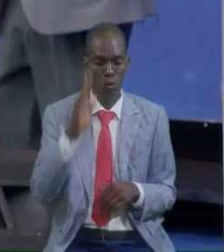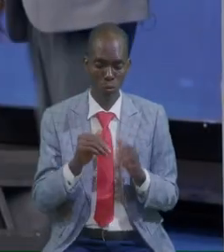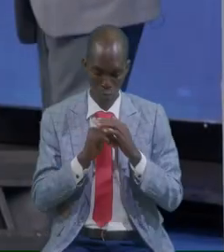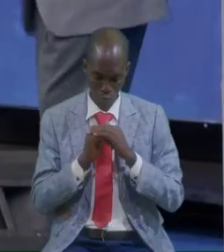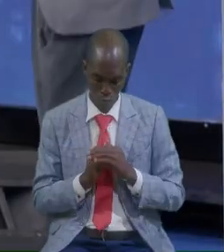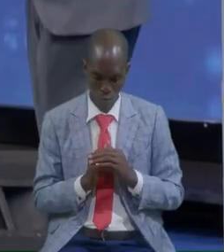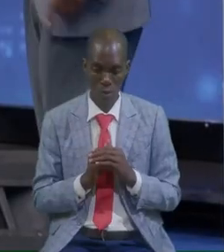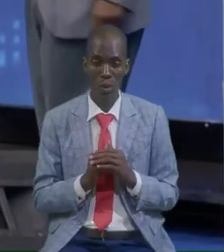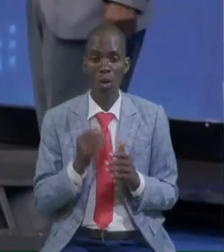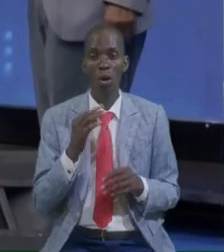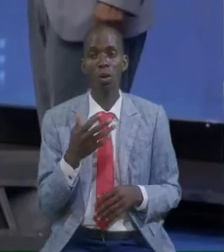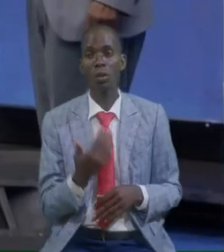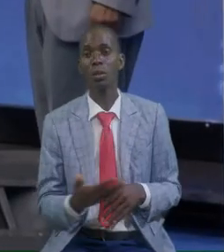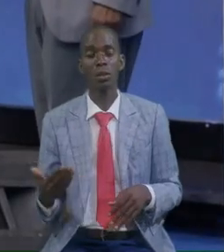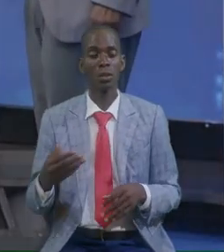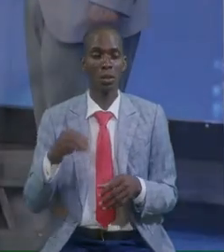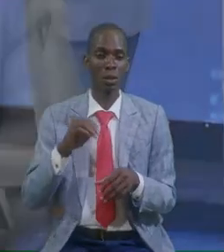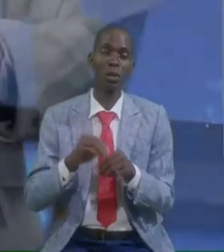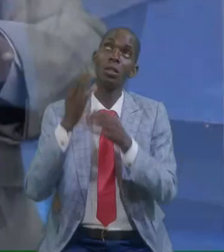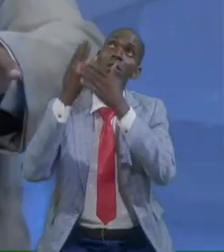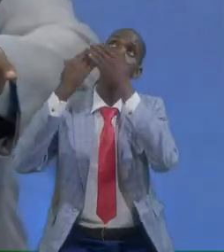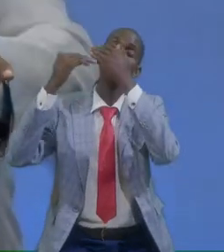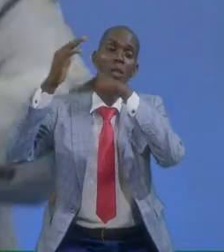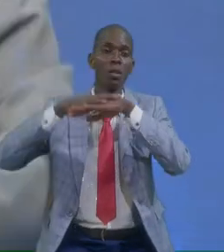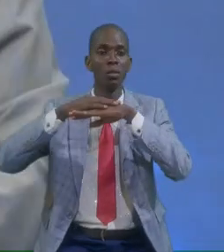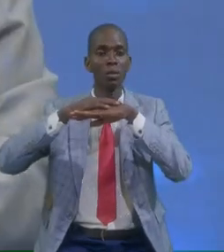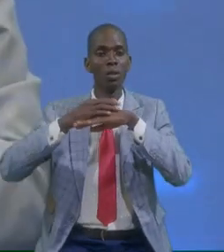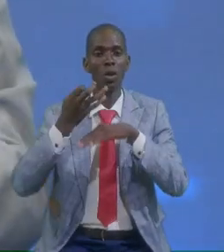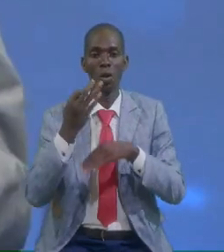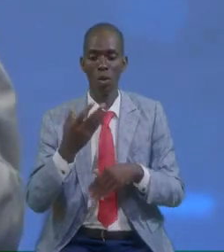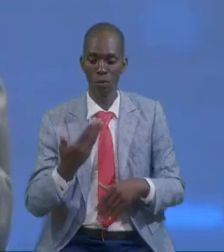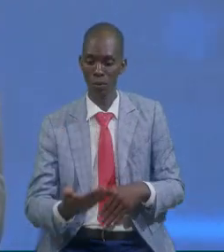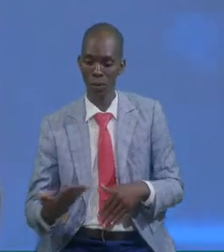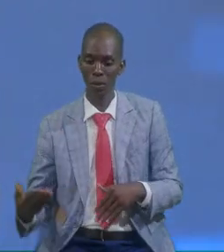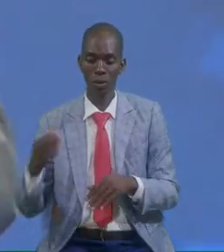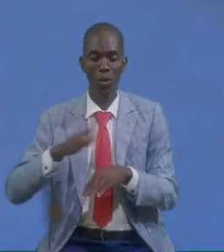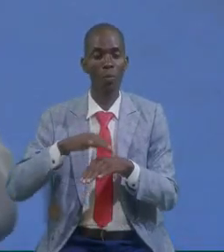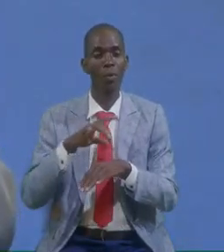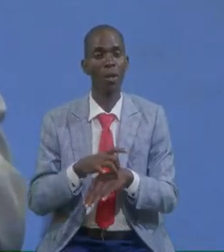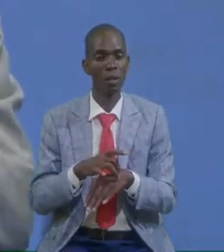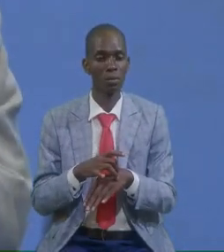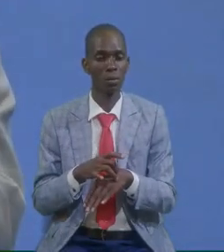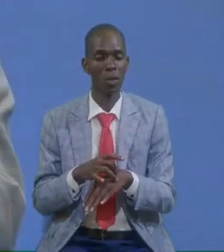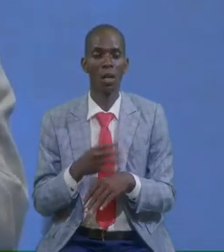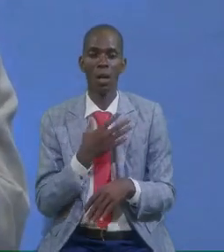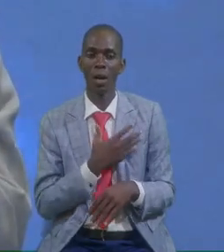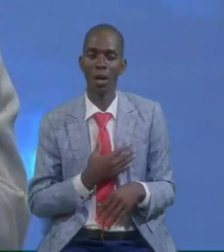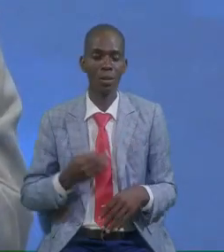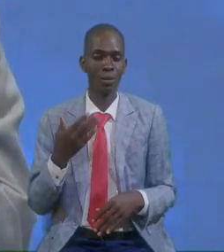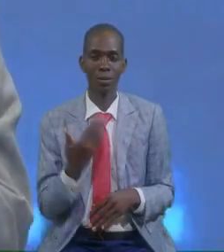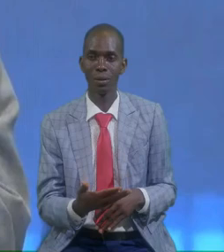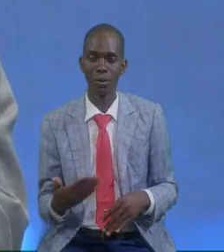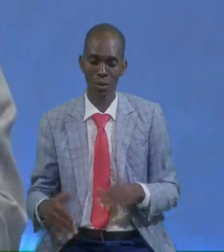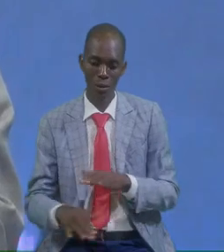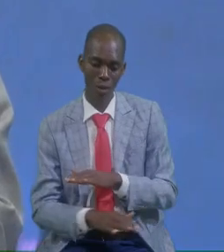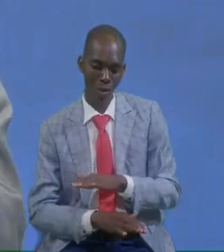of things in heaven, look at that, of things in earth, see that, and things